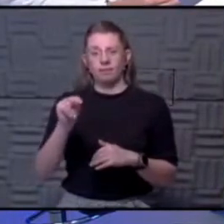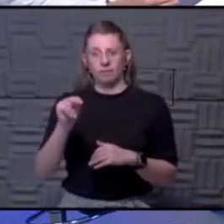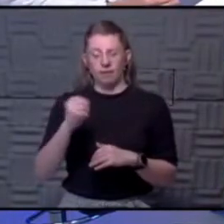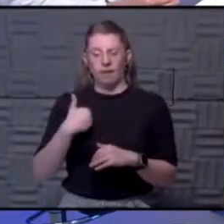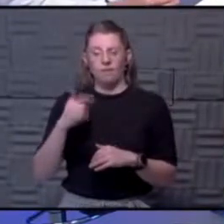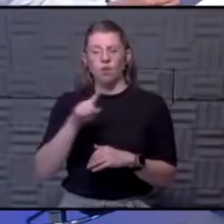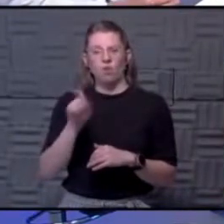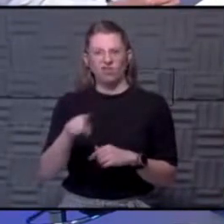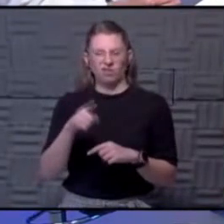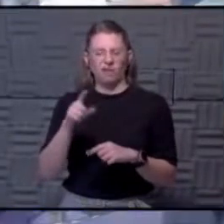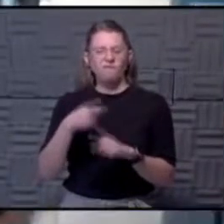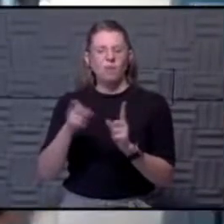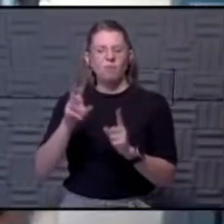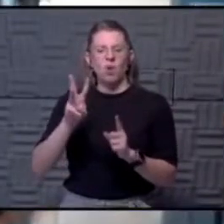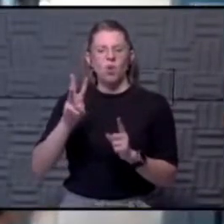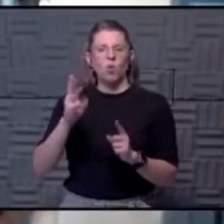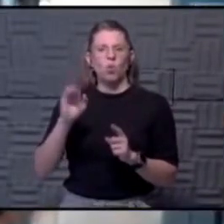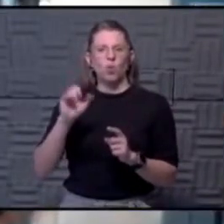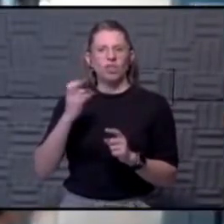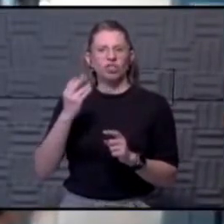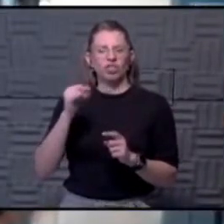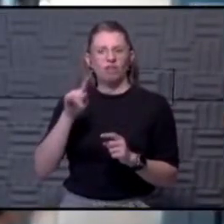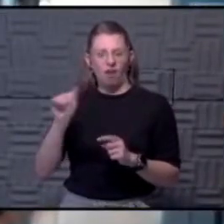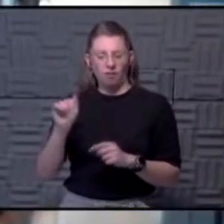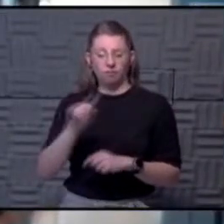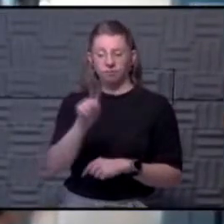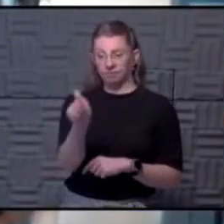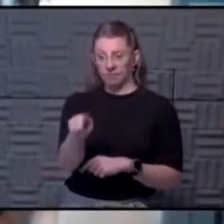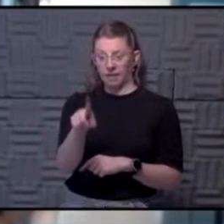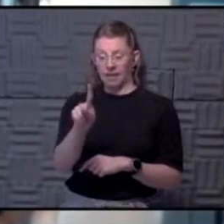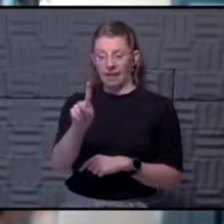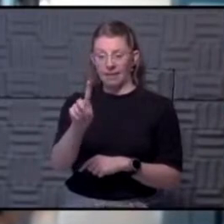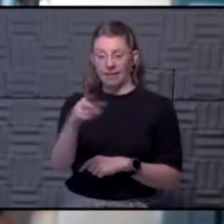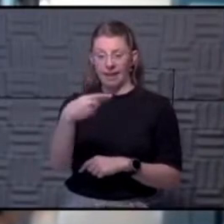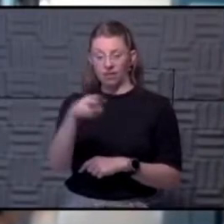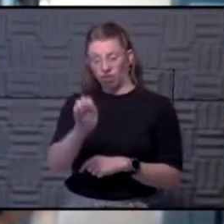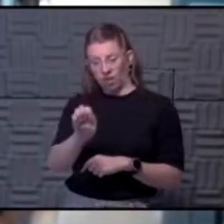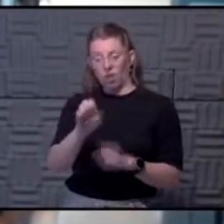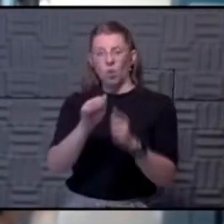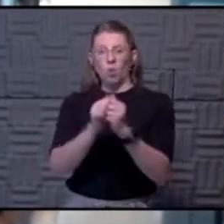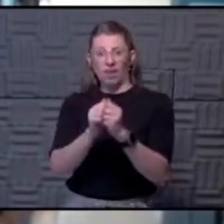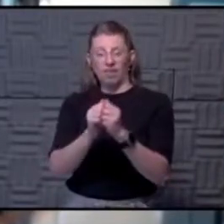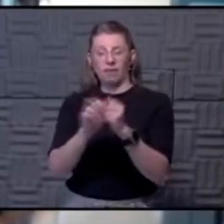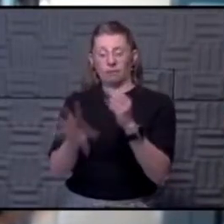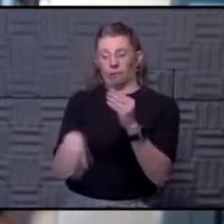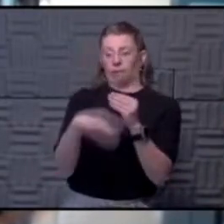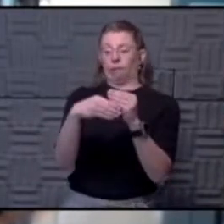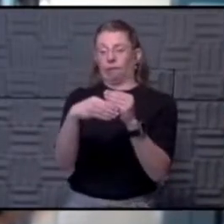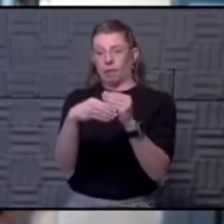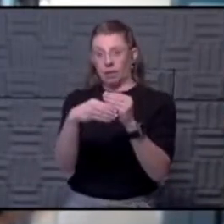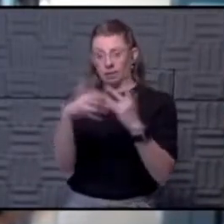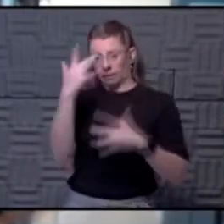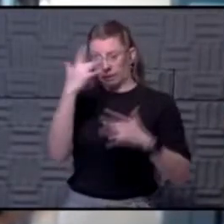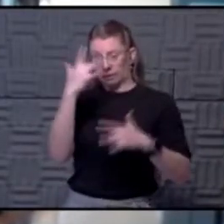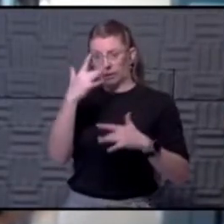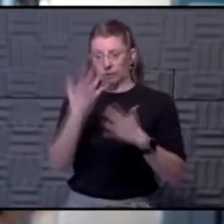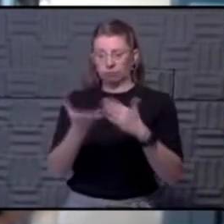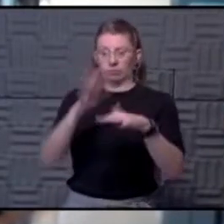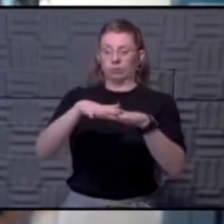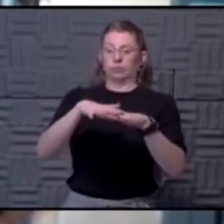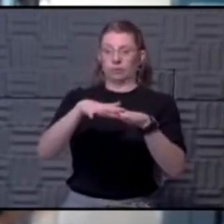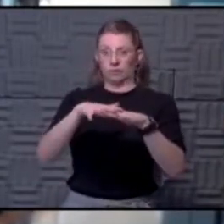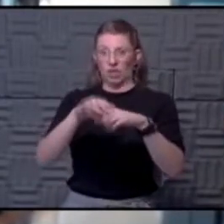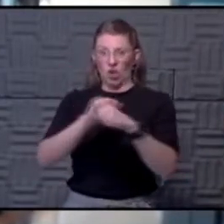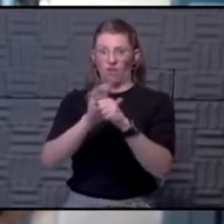Recently, commissioners sent a letter to KDHE where they asked to move those with underlying health conditions up into phase 2 of